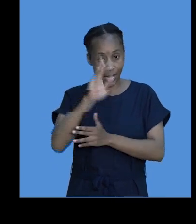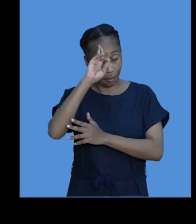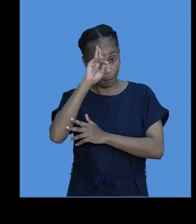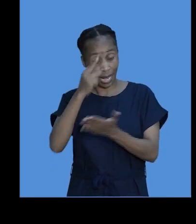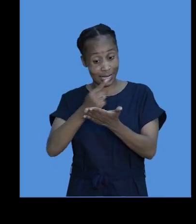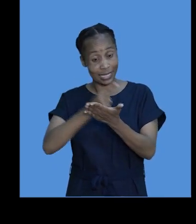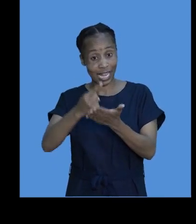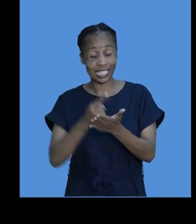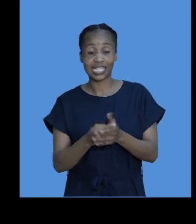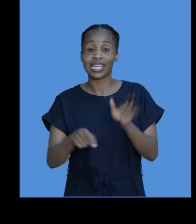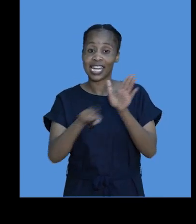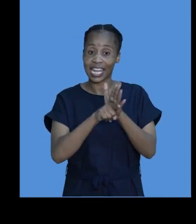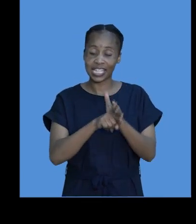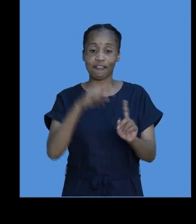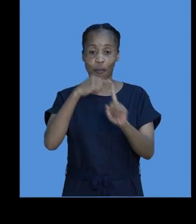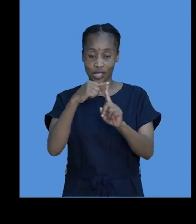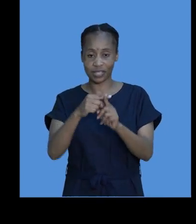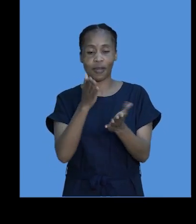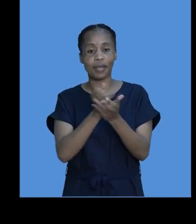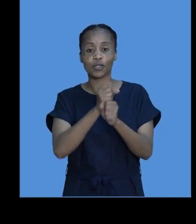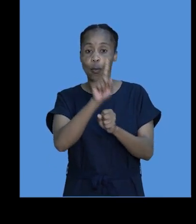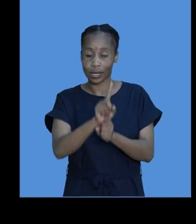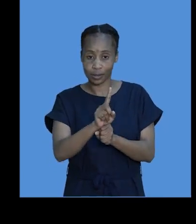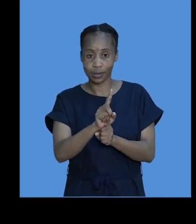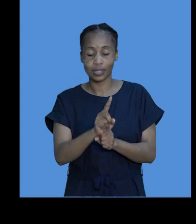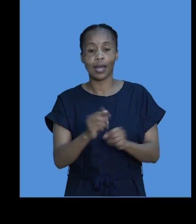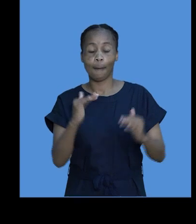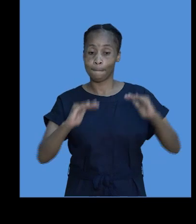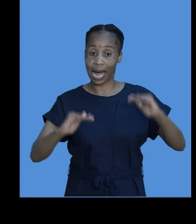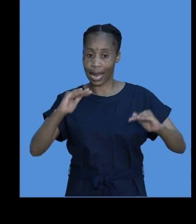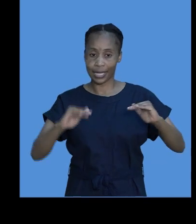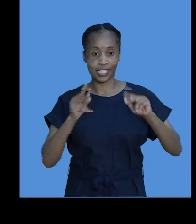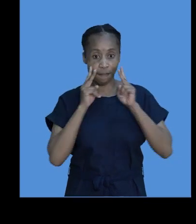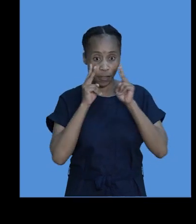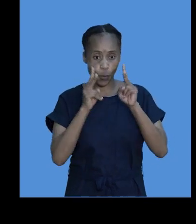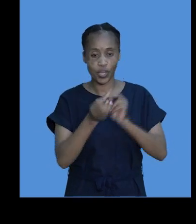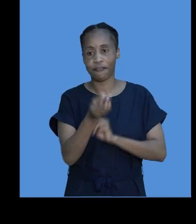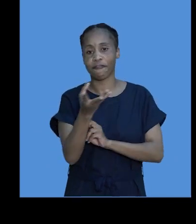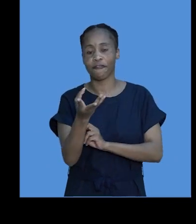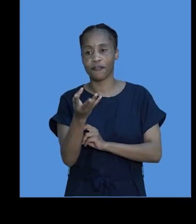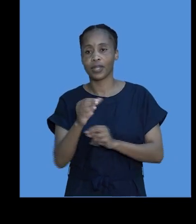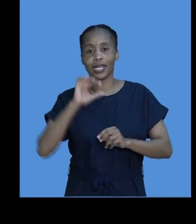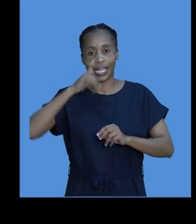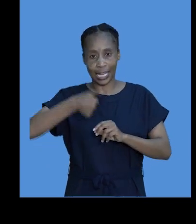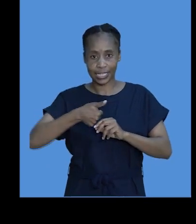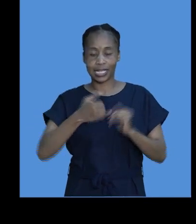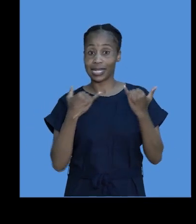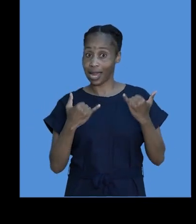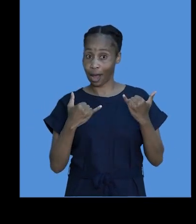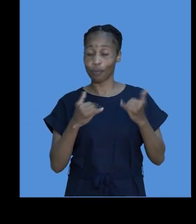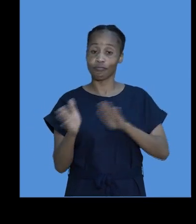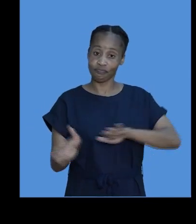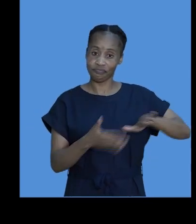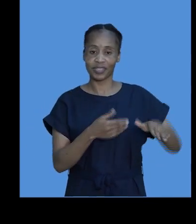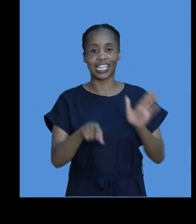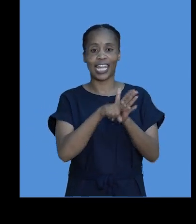if you are discussing the negative and the positive, make sure you also give a balanced view there. Right, let's go to the next